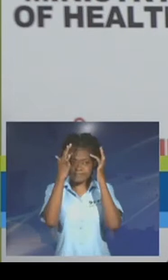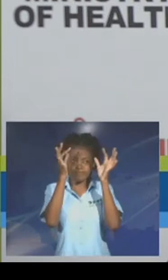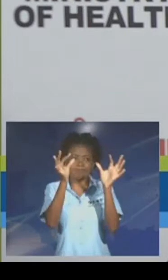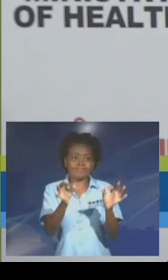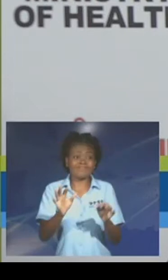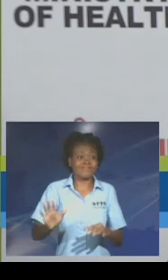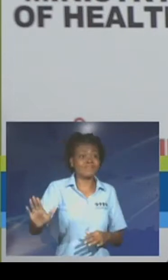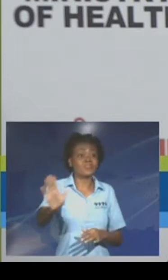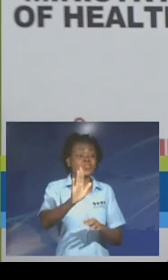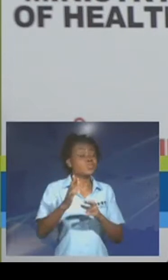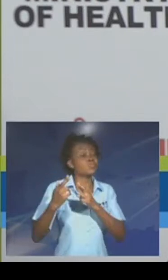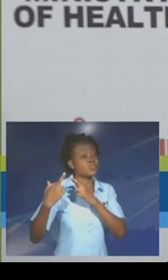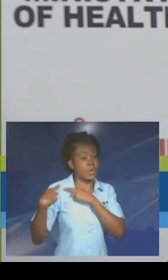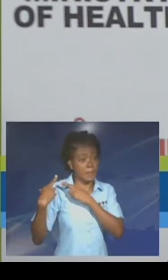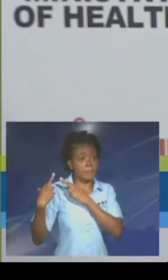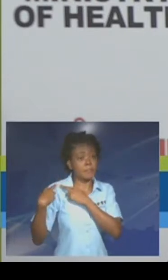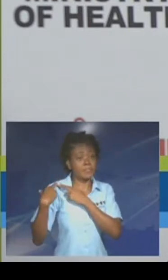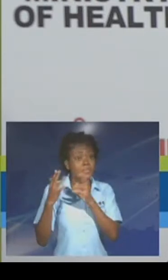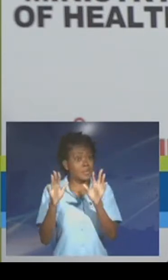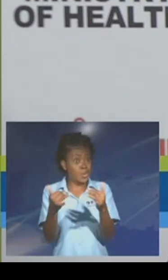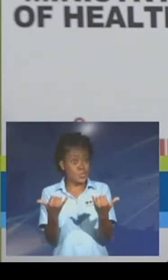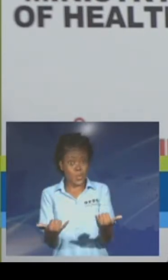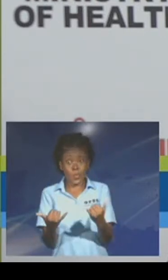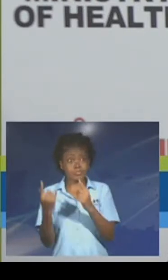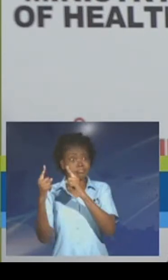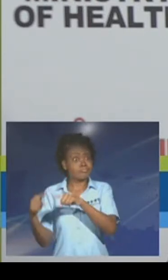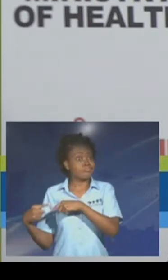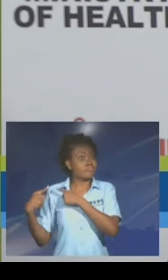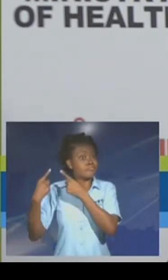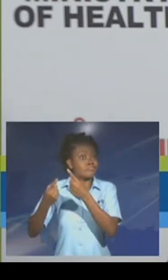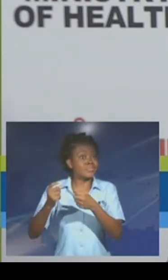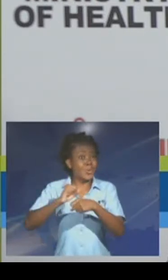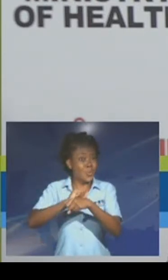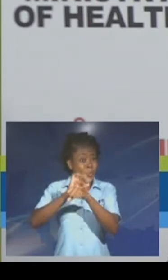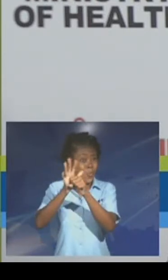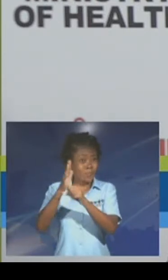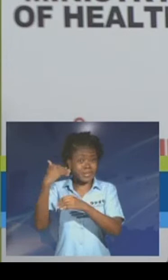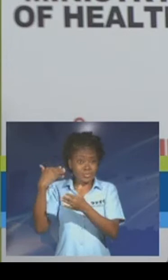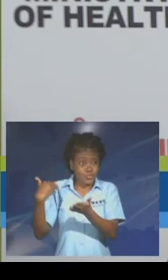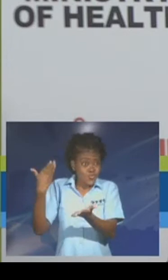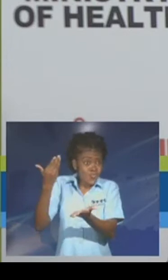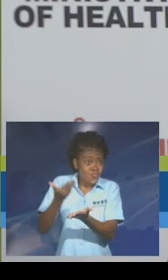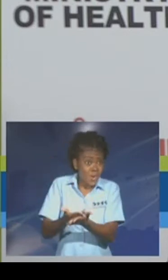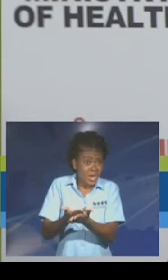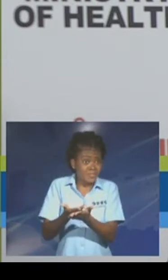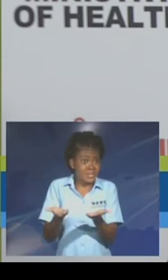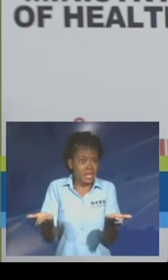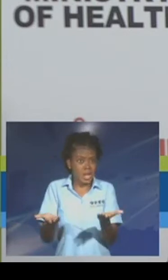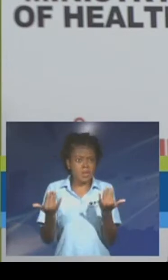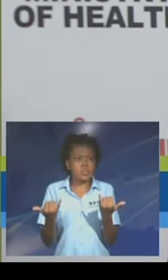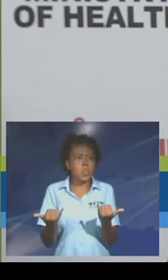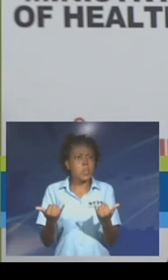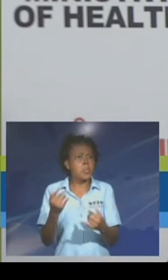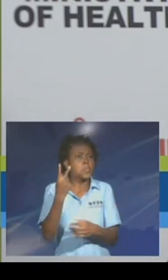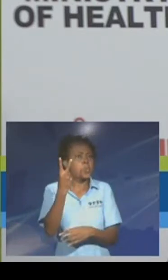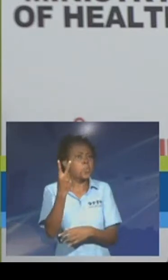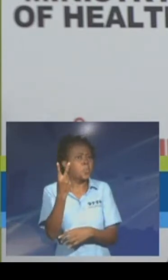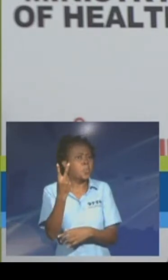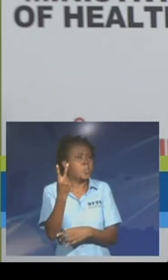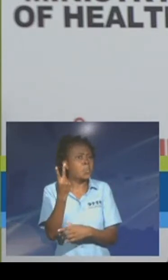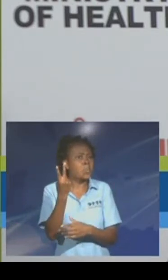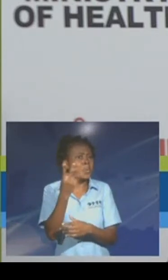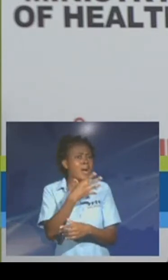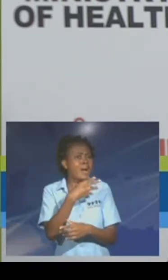We are now 2.5 years into this. If people choose not to be vaccinated, which gives them